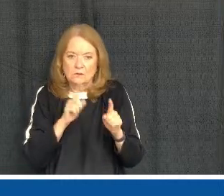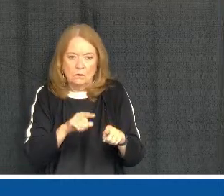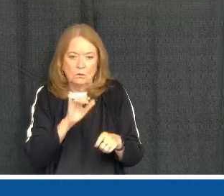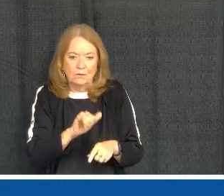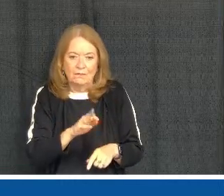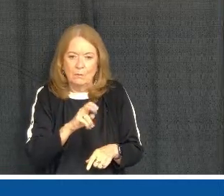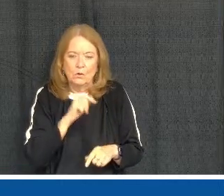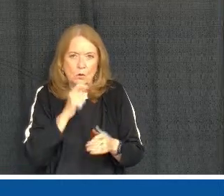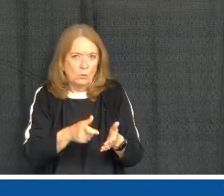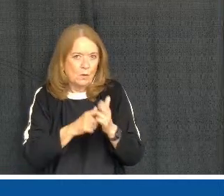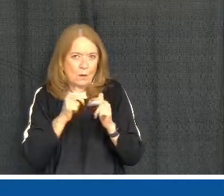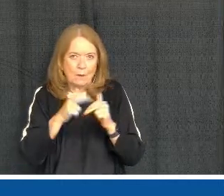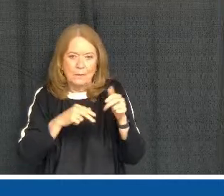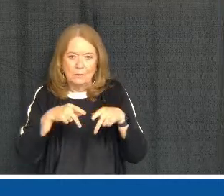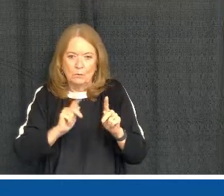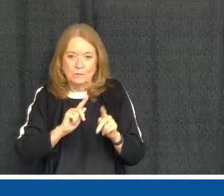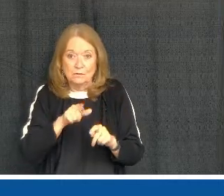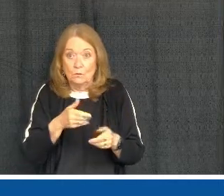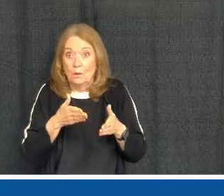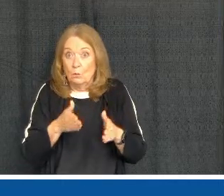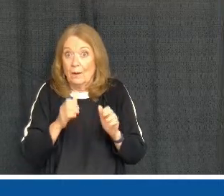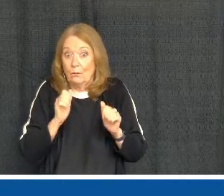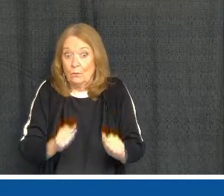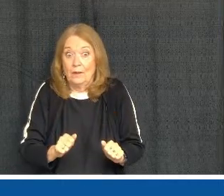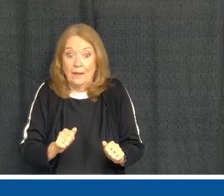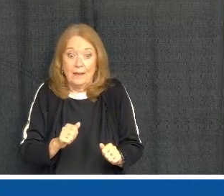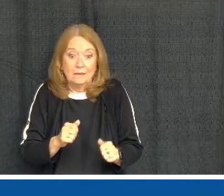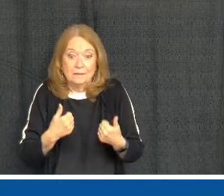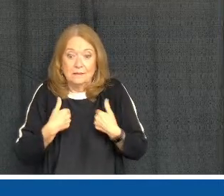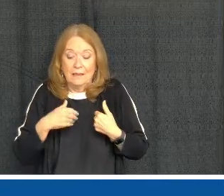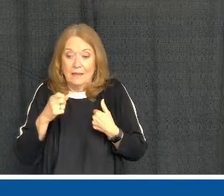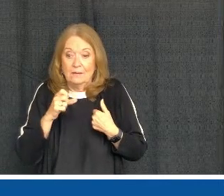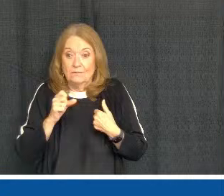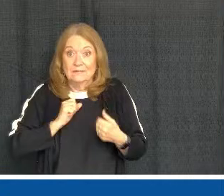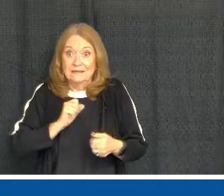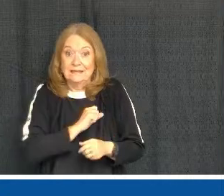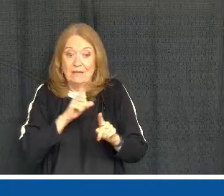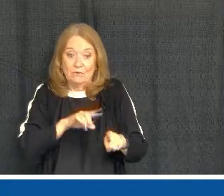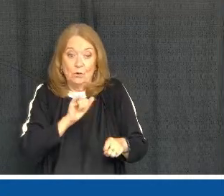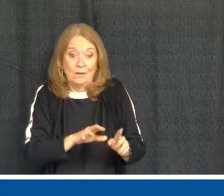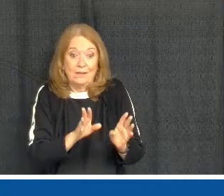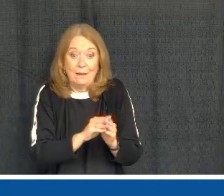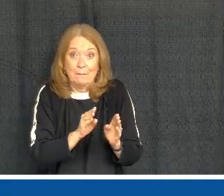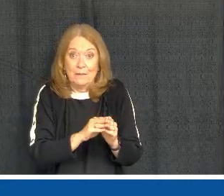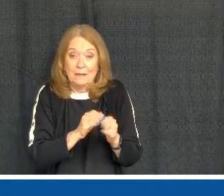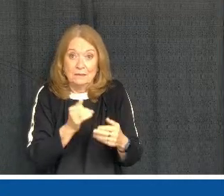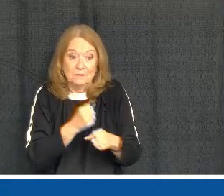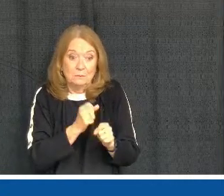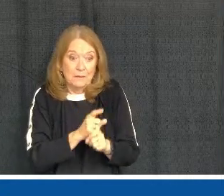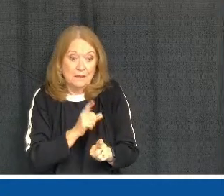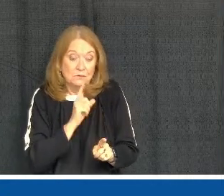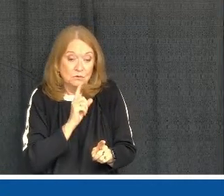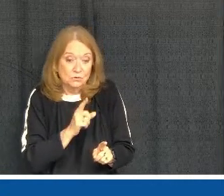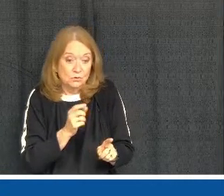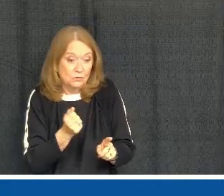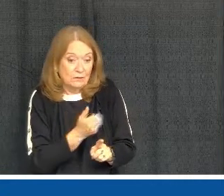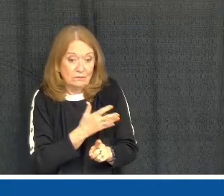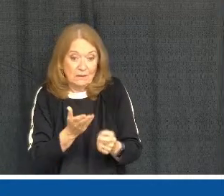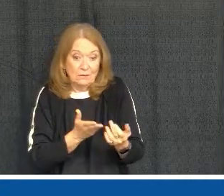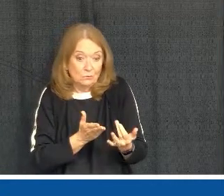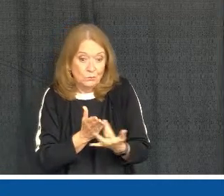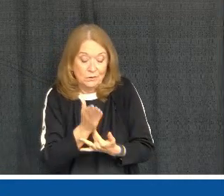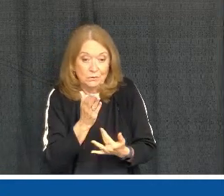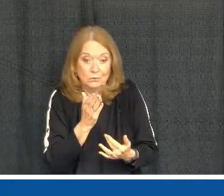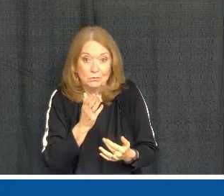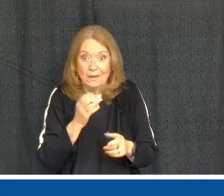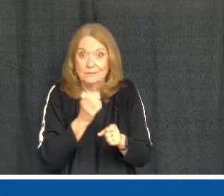the only way to check on that is to have staff at the meeting to verify that, painting, roof things, exterior